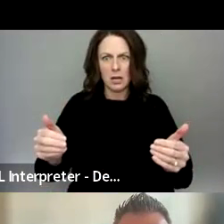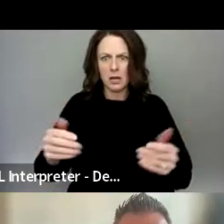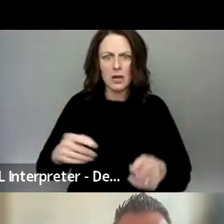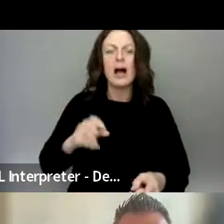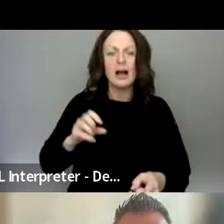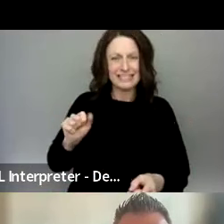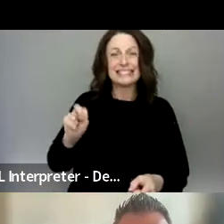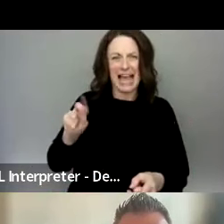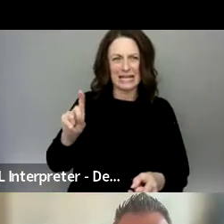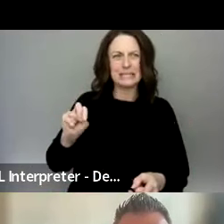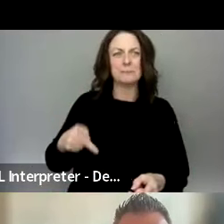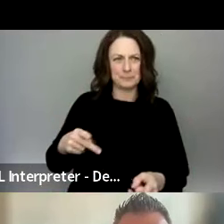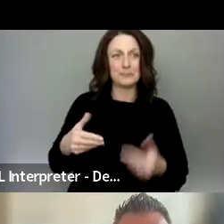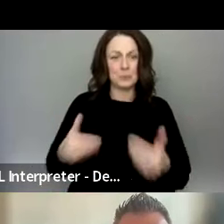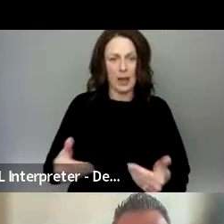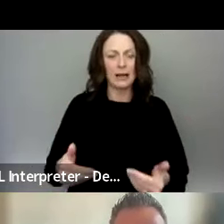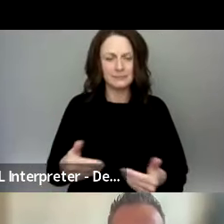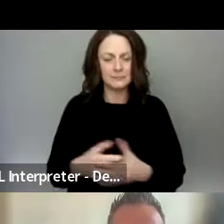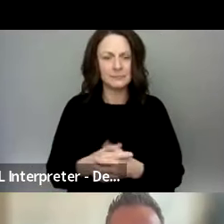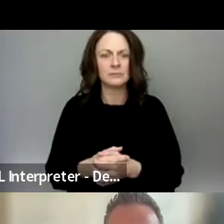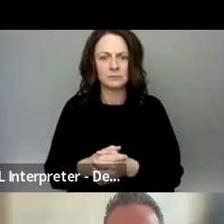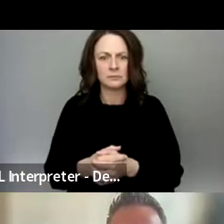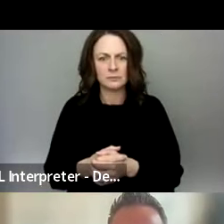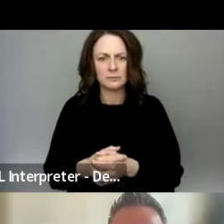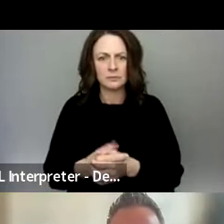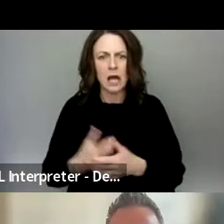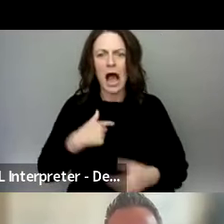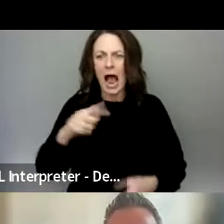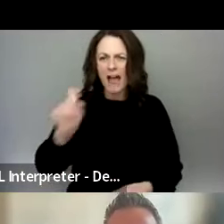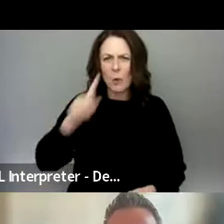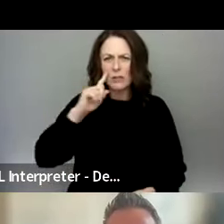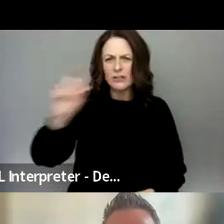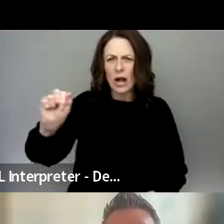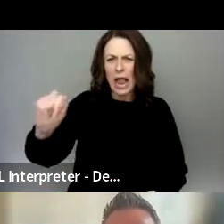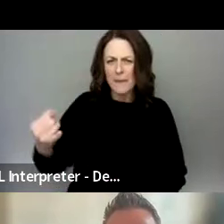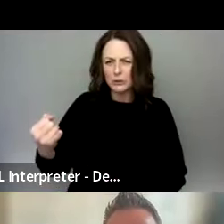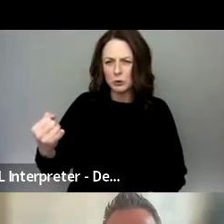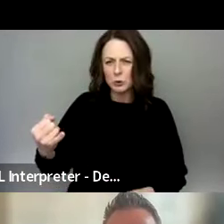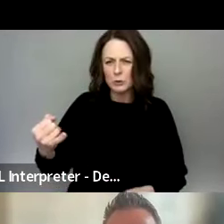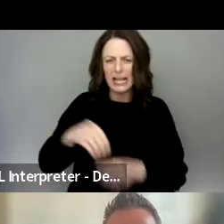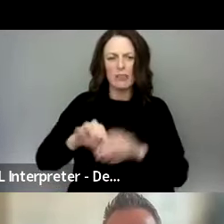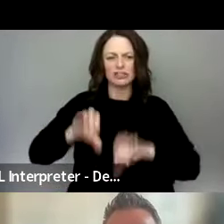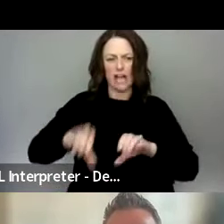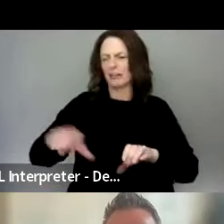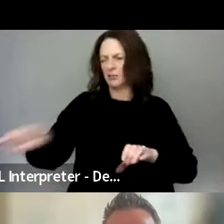Go ahead, Sandy. No, I just have a question for Amy June that I put in the chat.